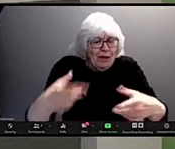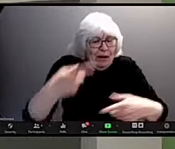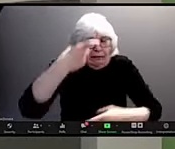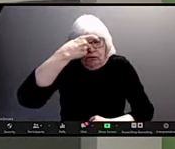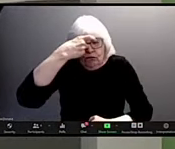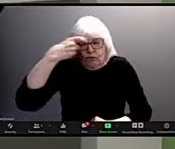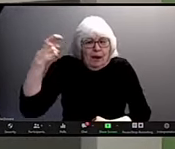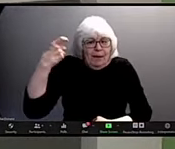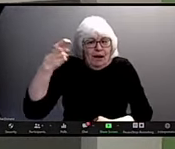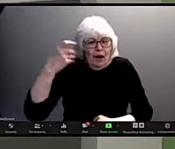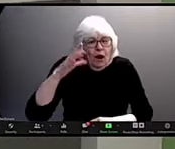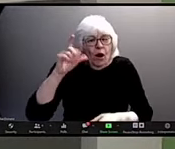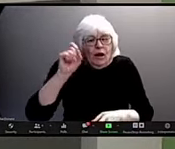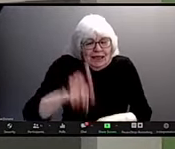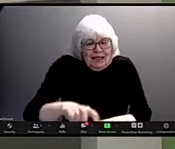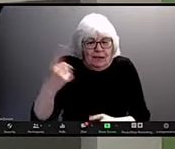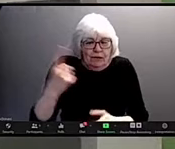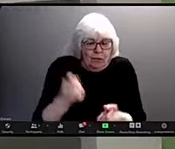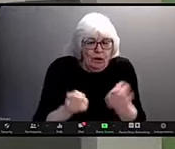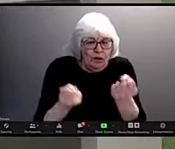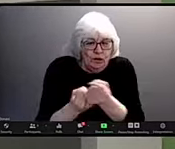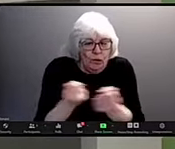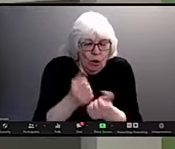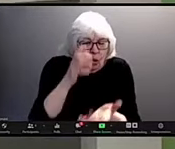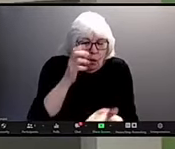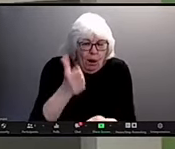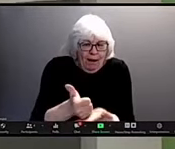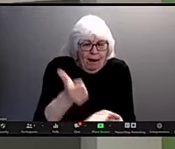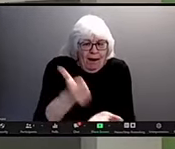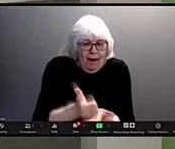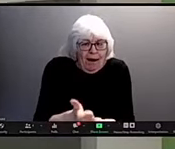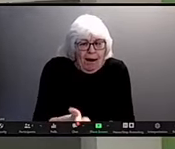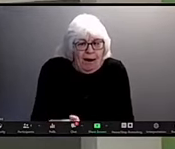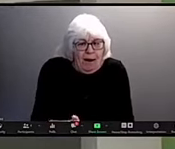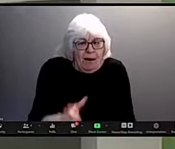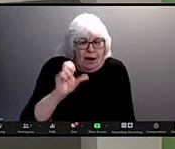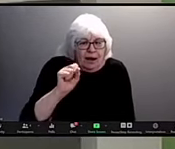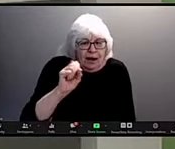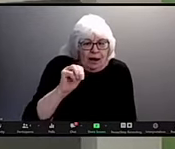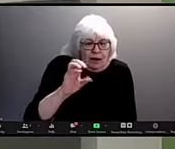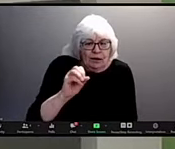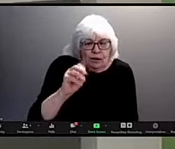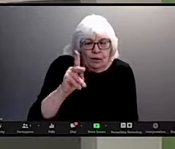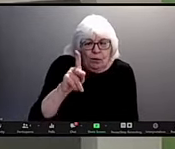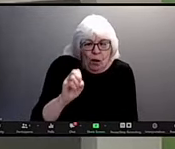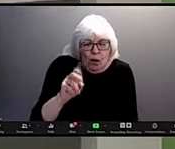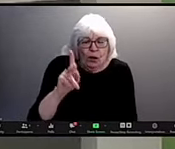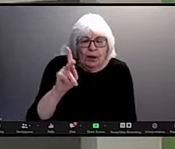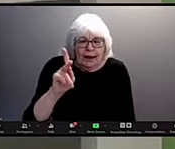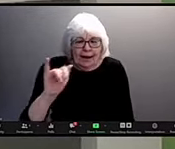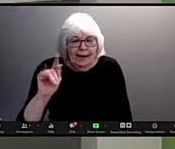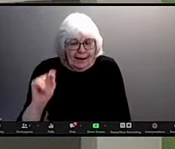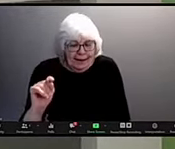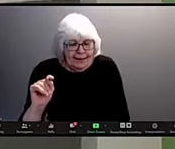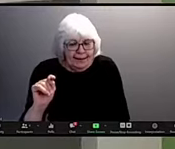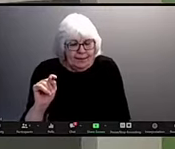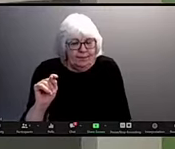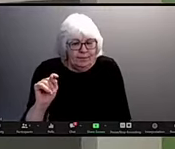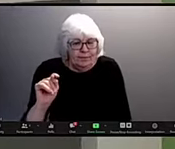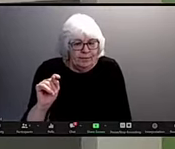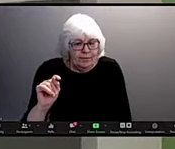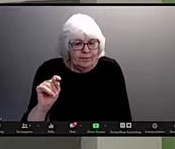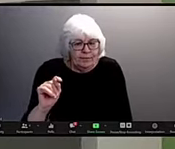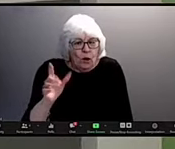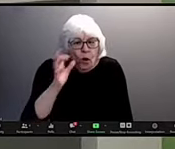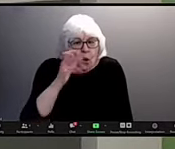kits available for homeowners when they do get, for those who are allowed to go back in tomorrow. We'll have smoke kits available, all the instructions